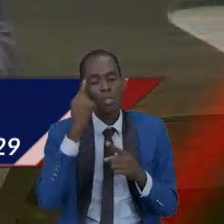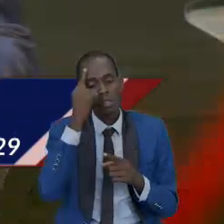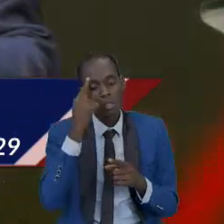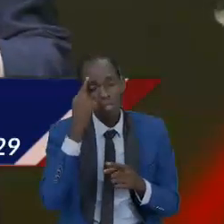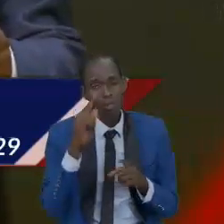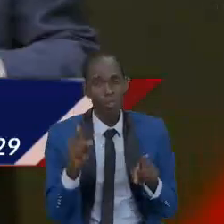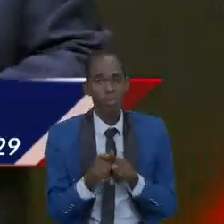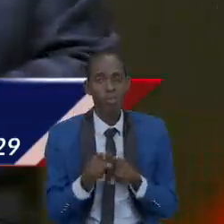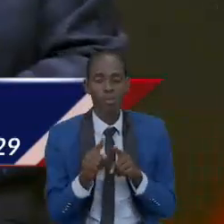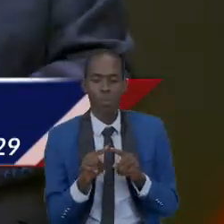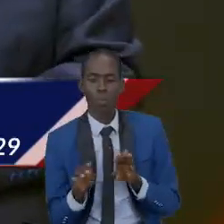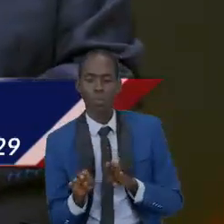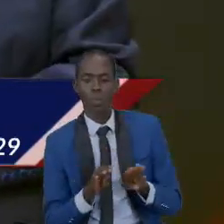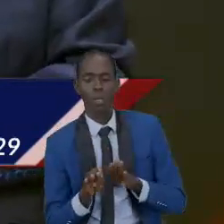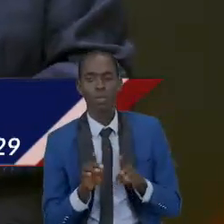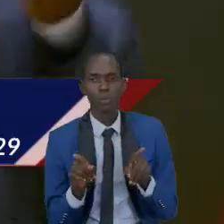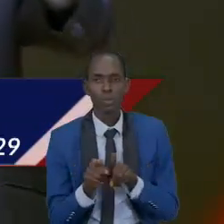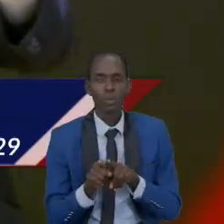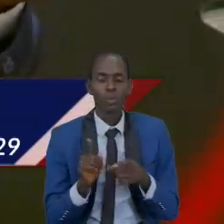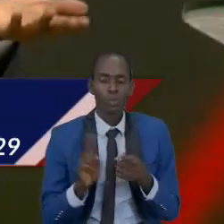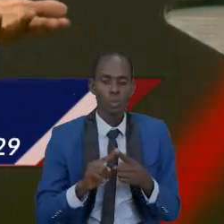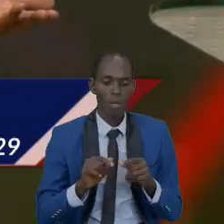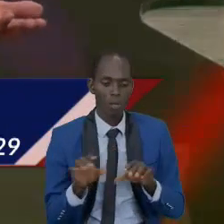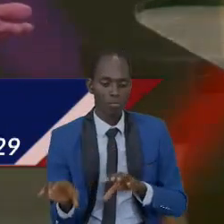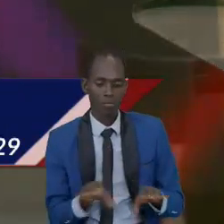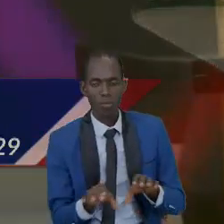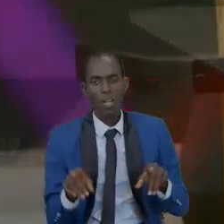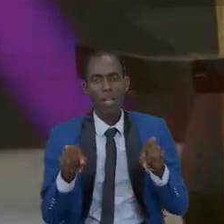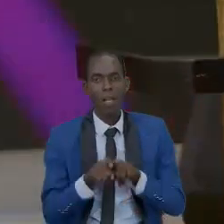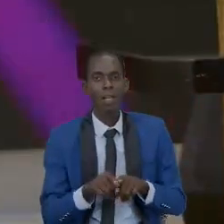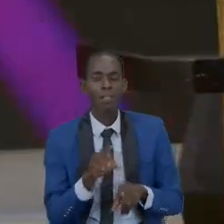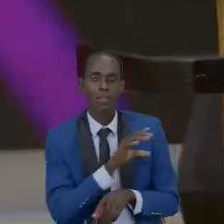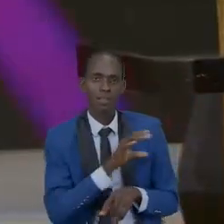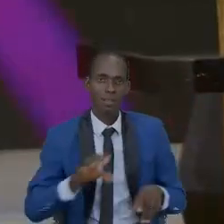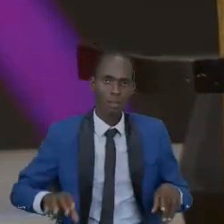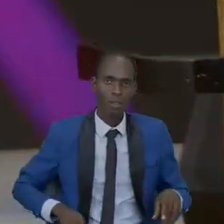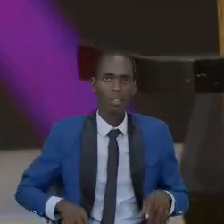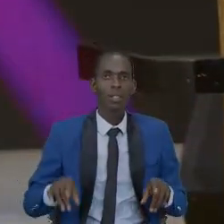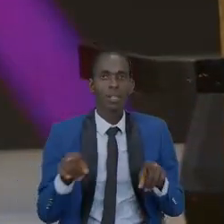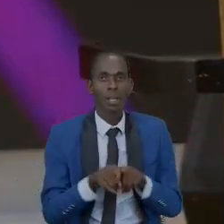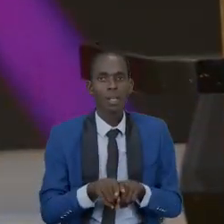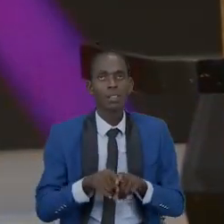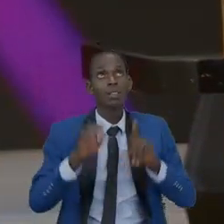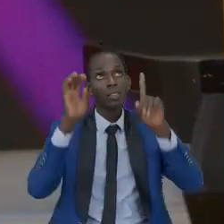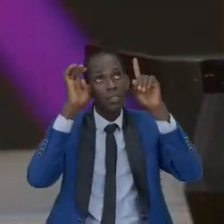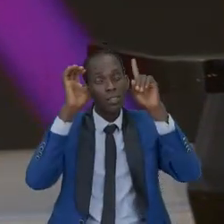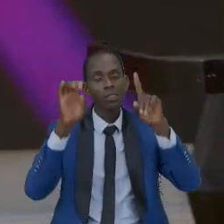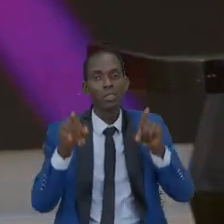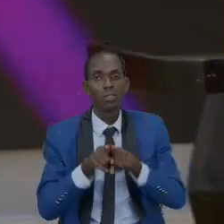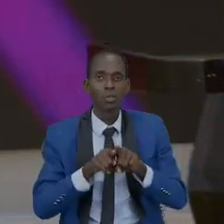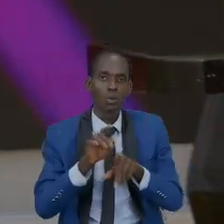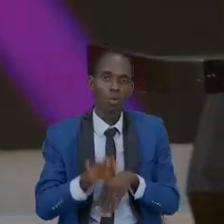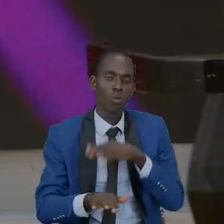to behave, so to act, as Christ, as he himself also walked. He